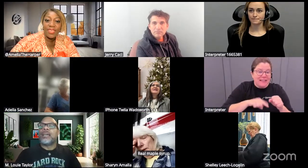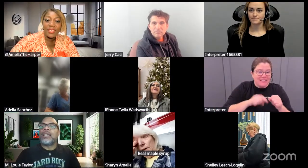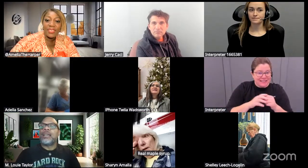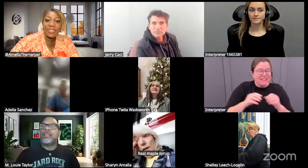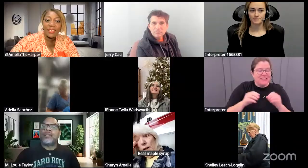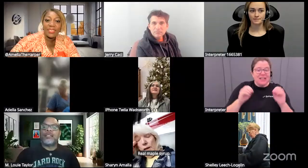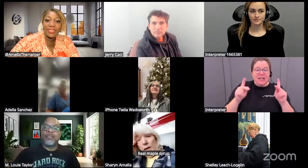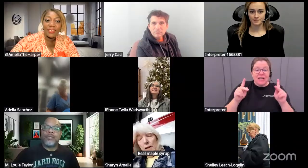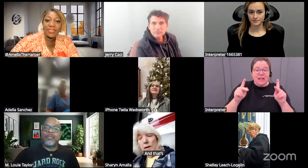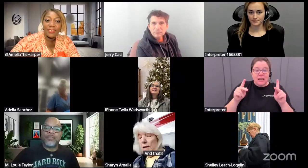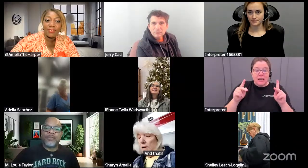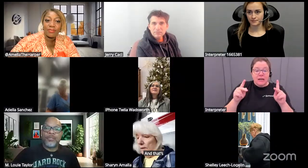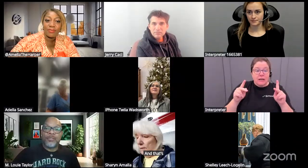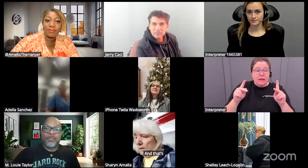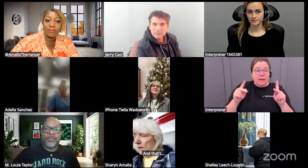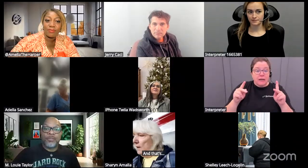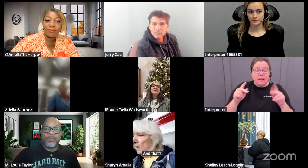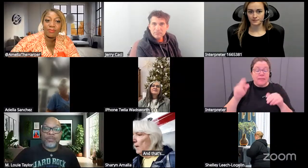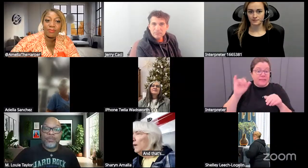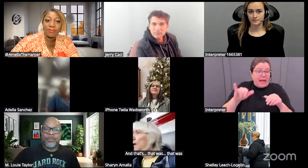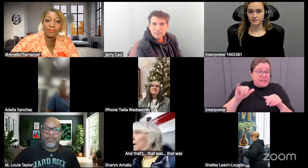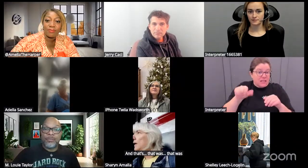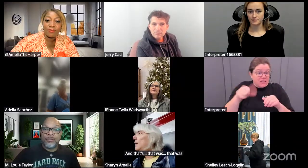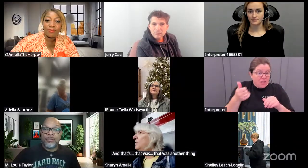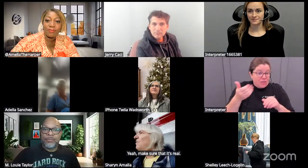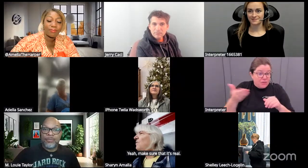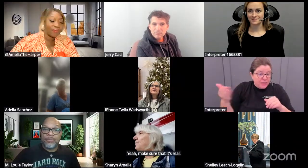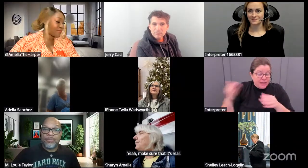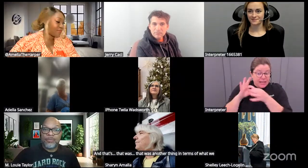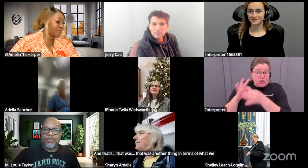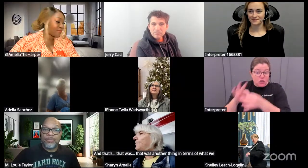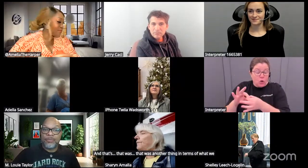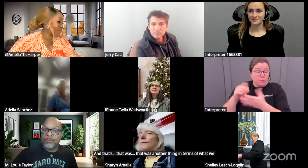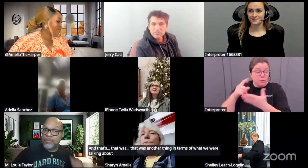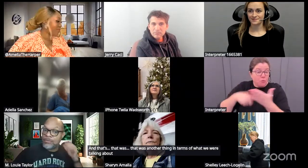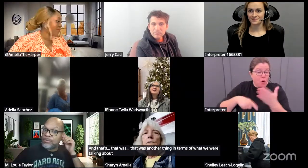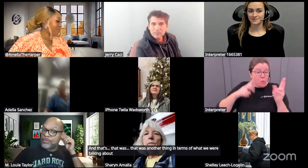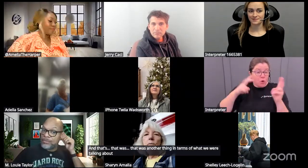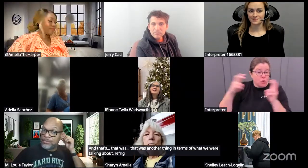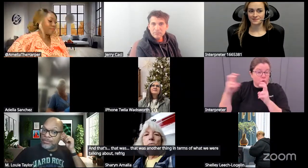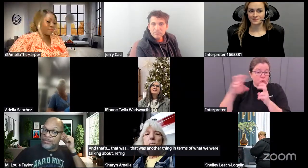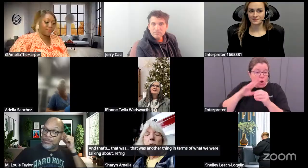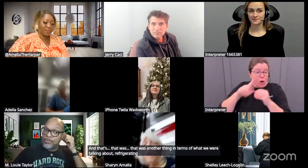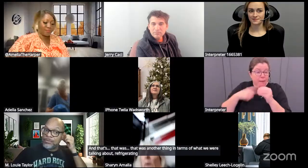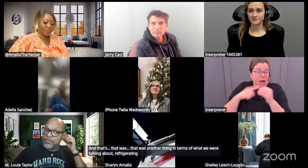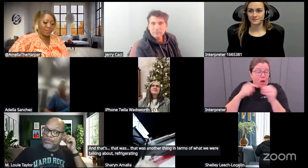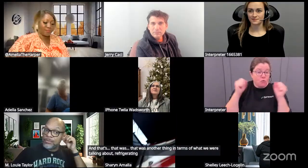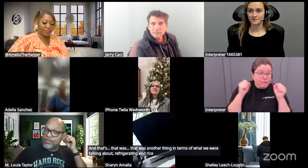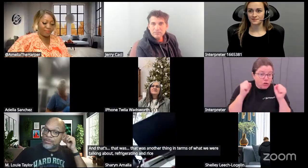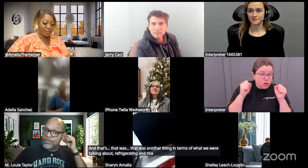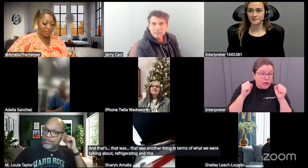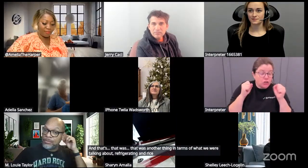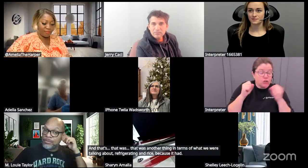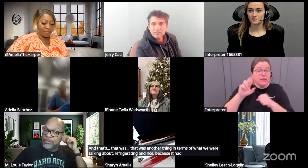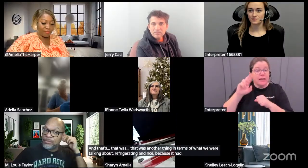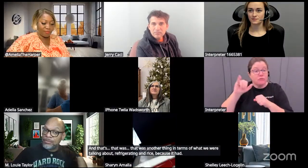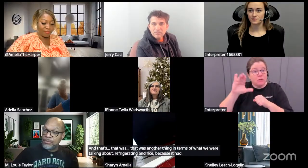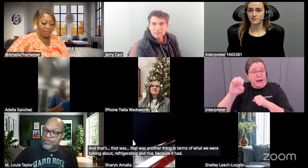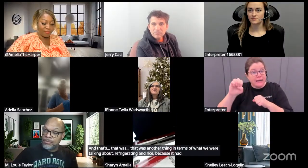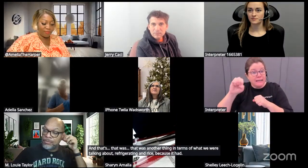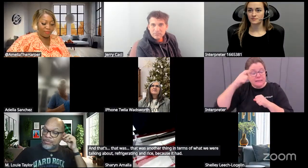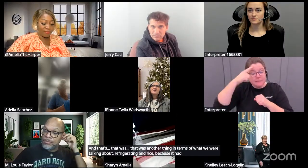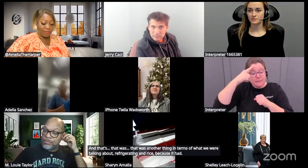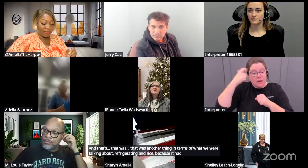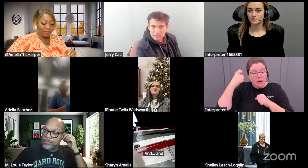And that was another thing in terms of what we were talking about refrigerating and rice because it had